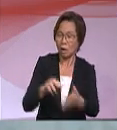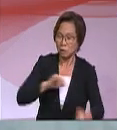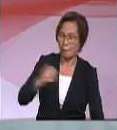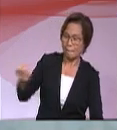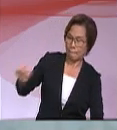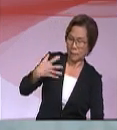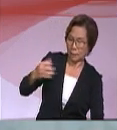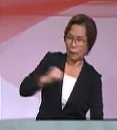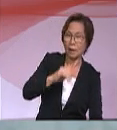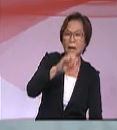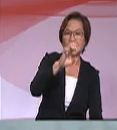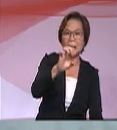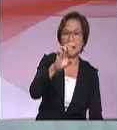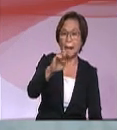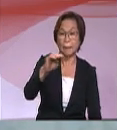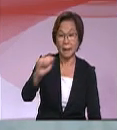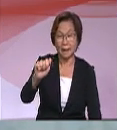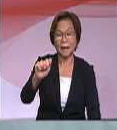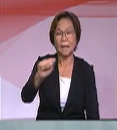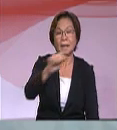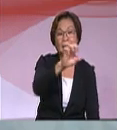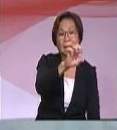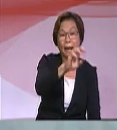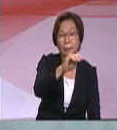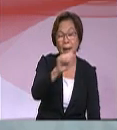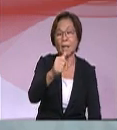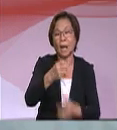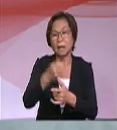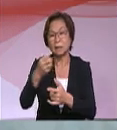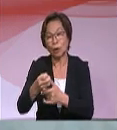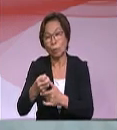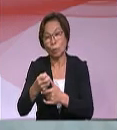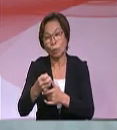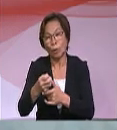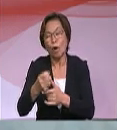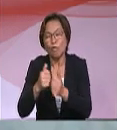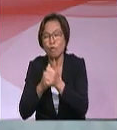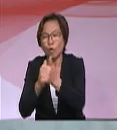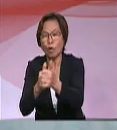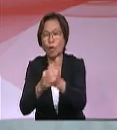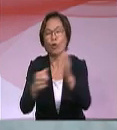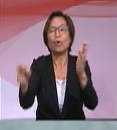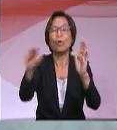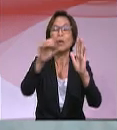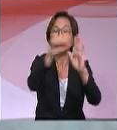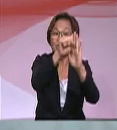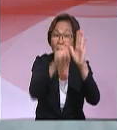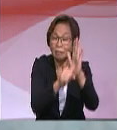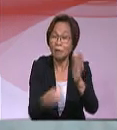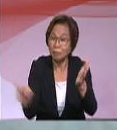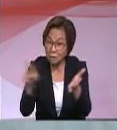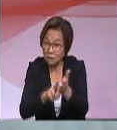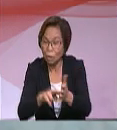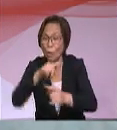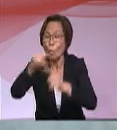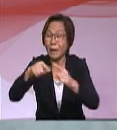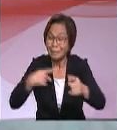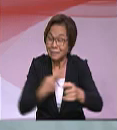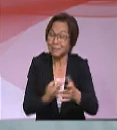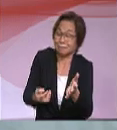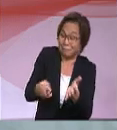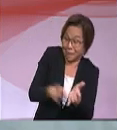understand that EMA as well practice conditional registration. So when we